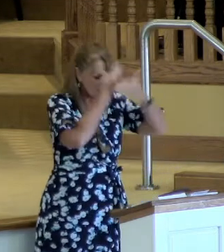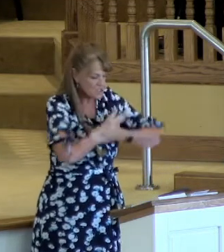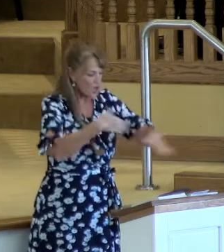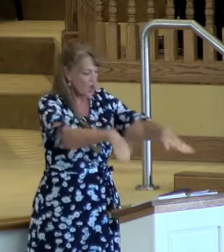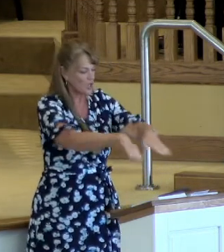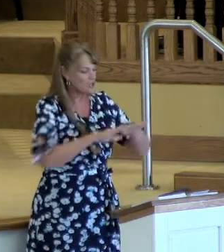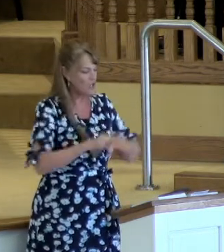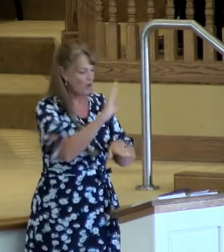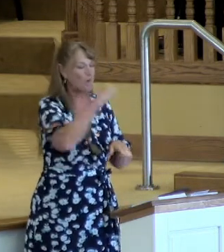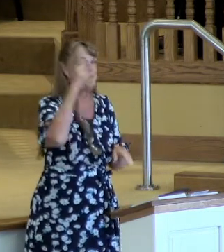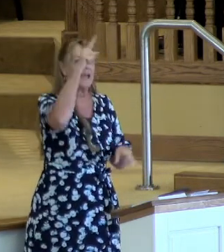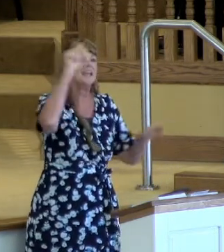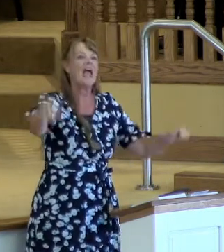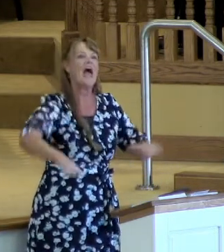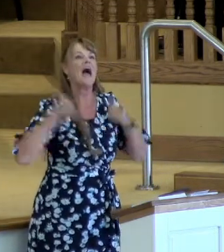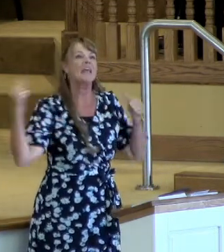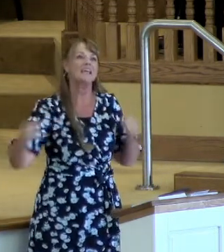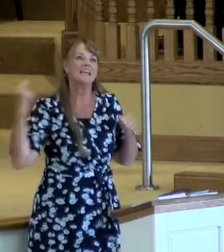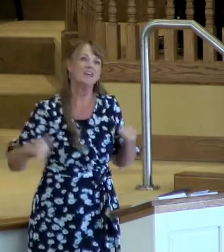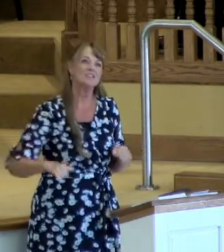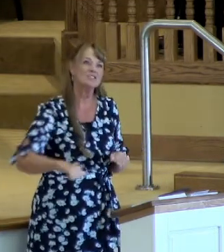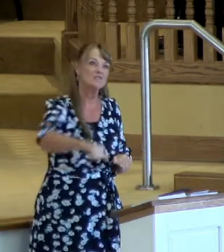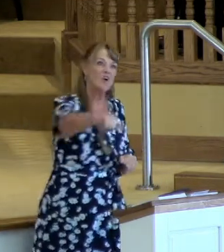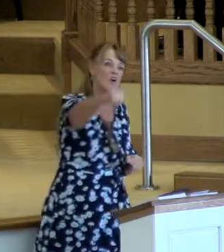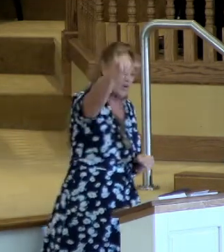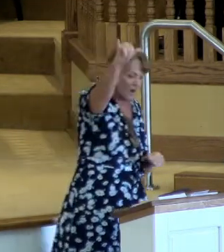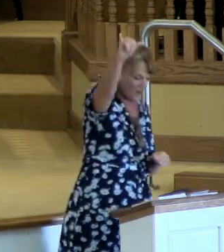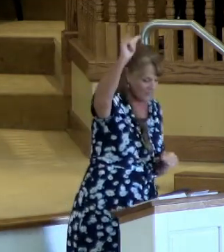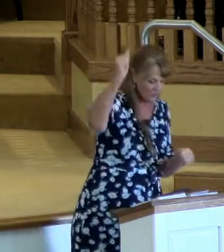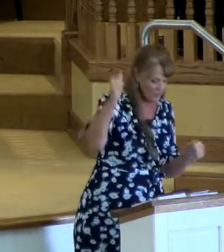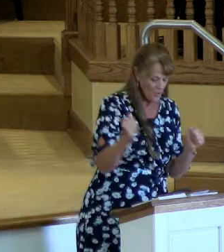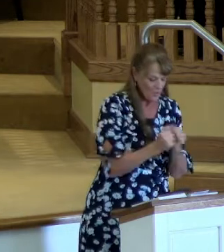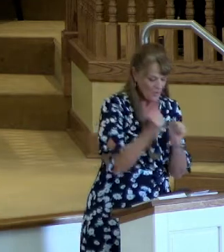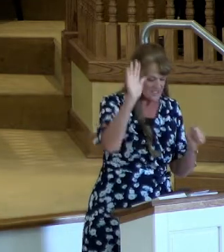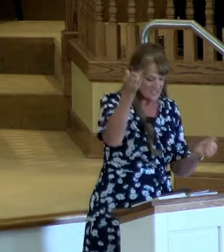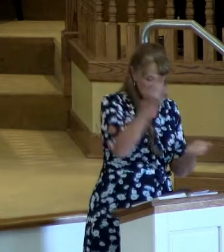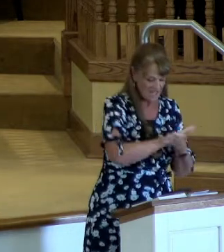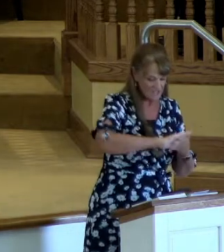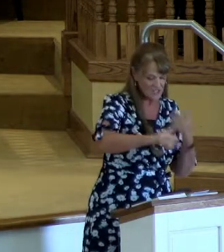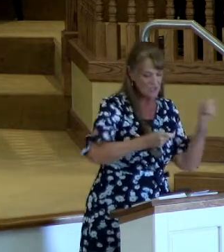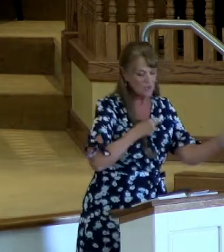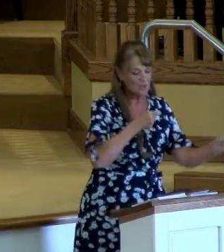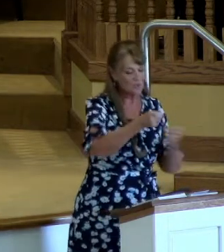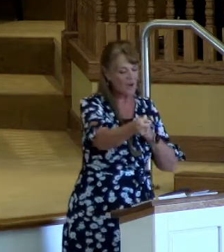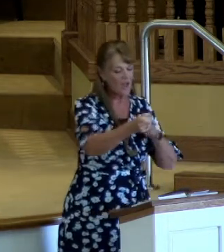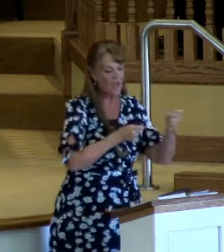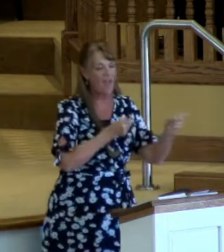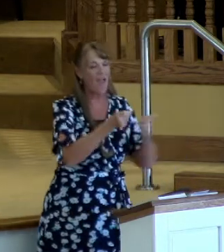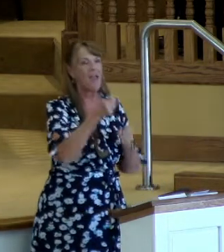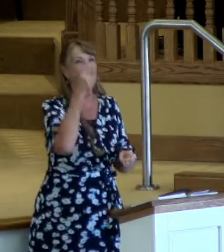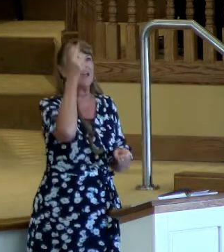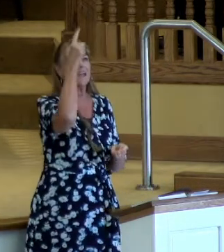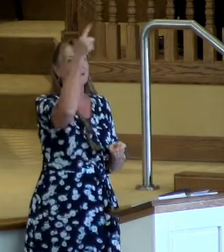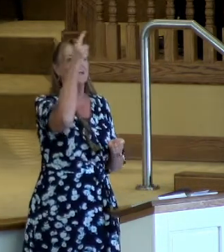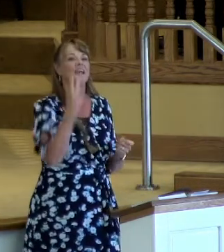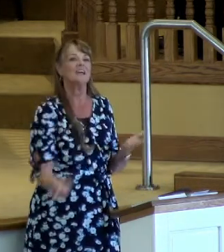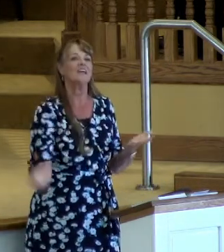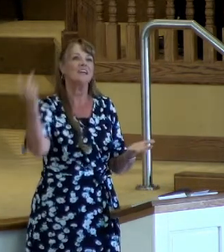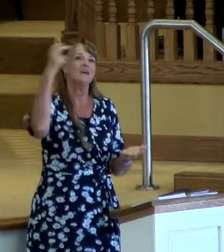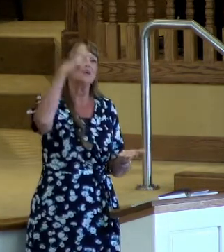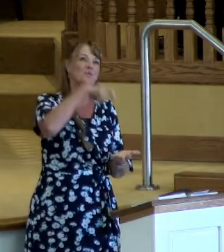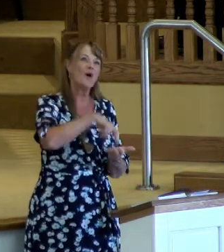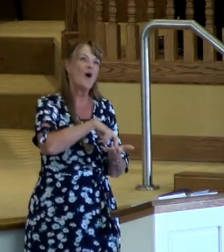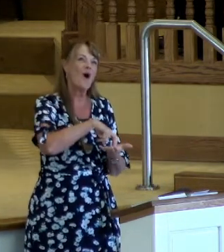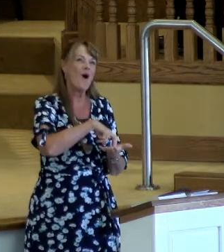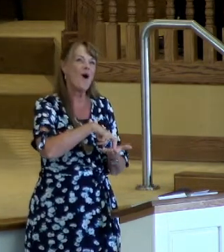victor from the dark domain, and he lives forever with his saints to reign.